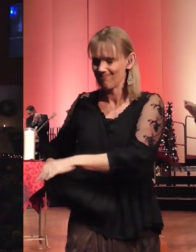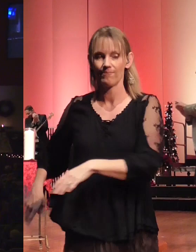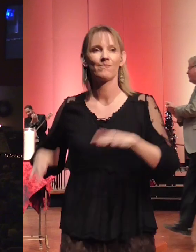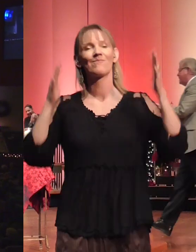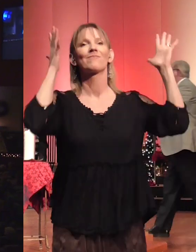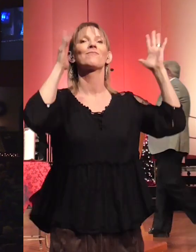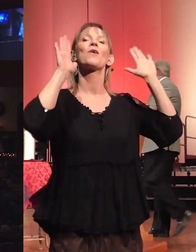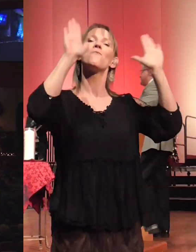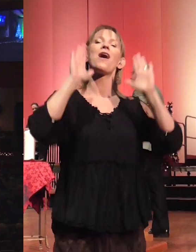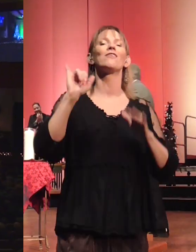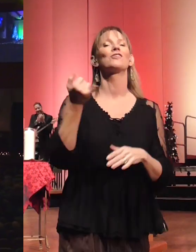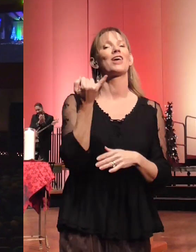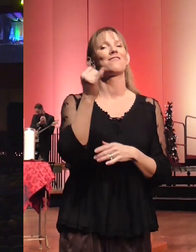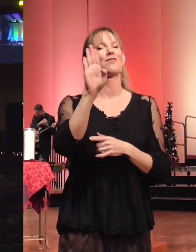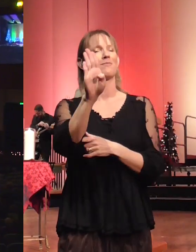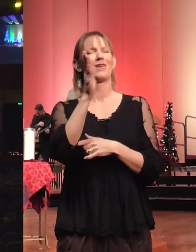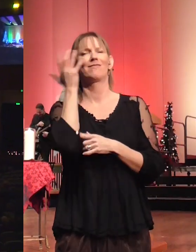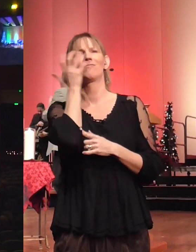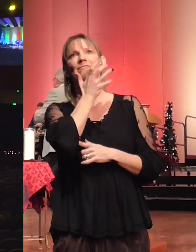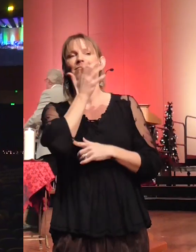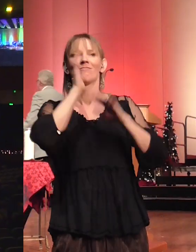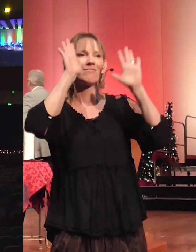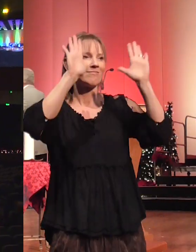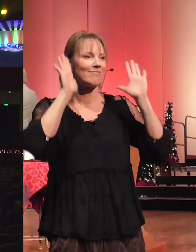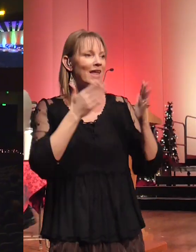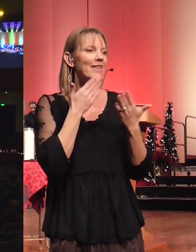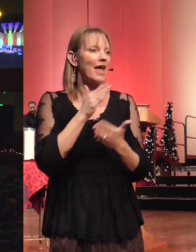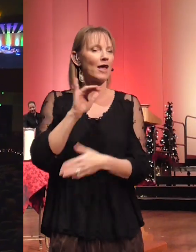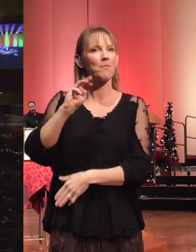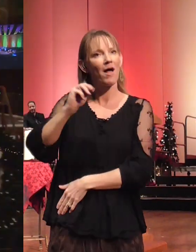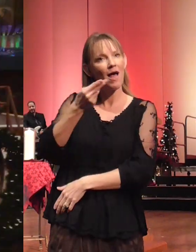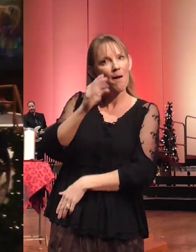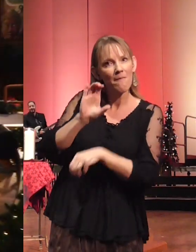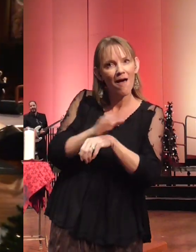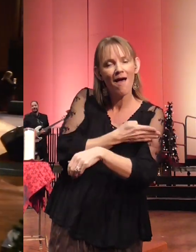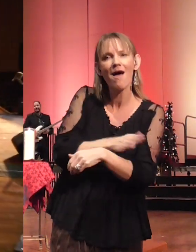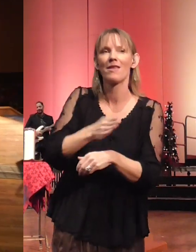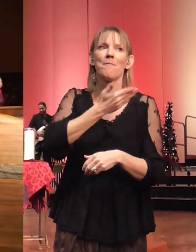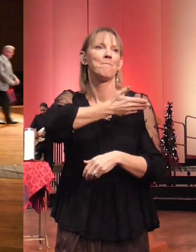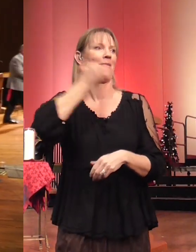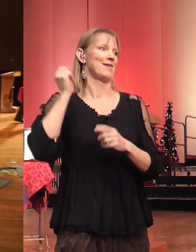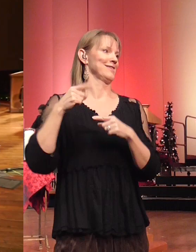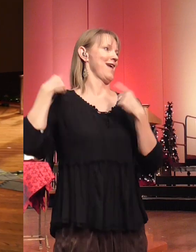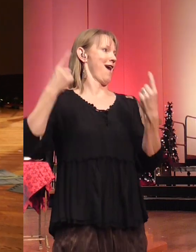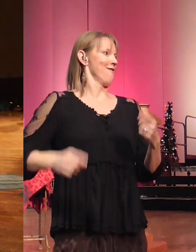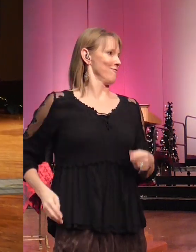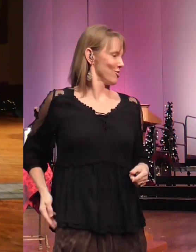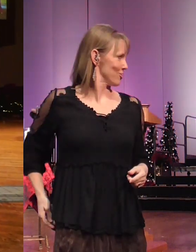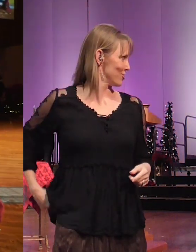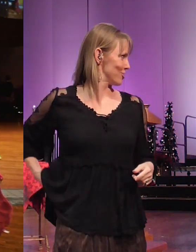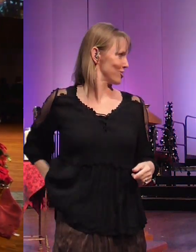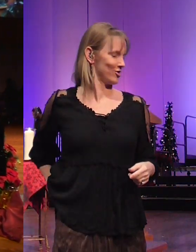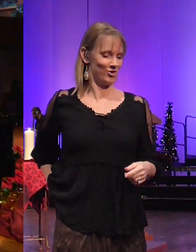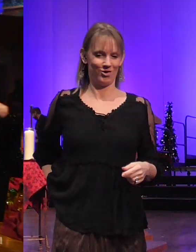The wonderful Jennifer Burnett, exquisite, Jen. Thank you. And the Mile High Band, best ever.